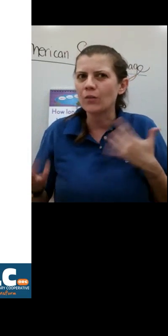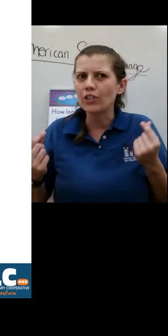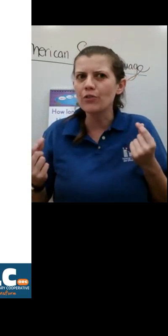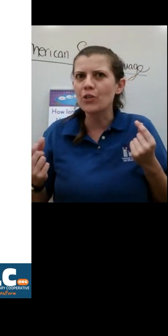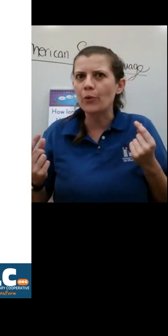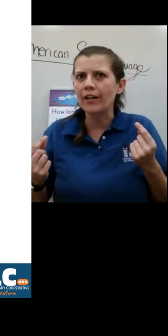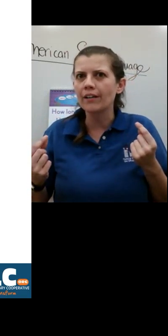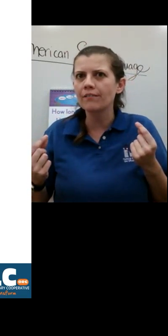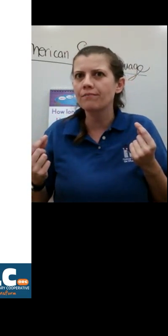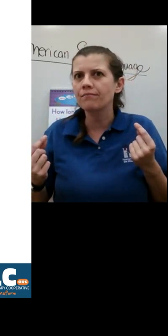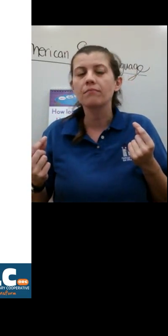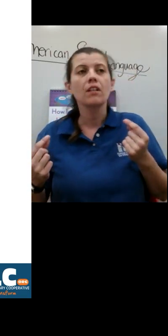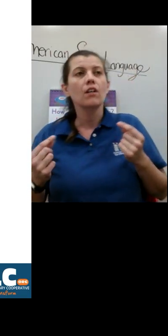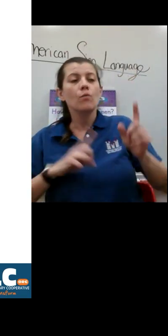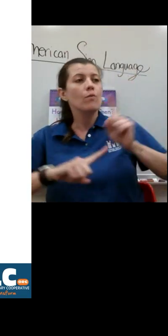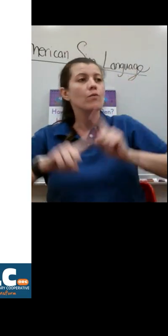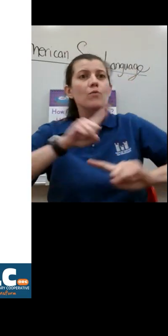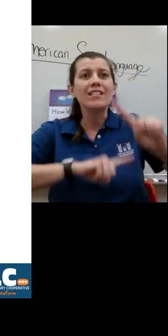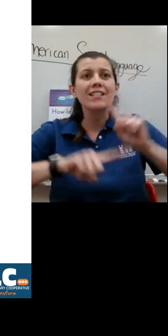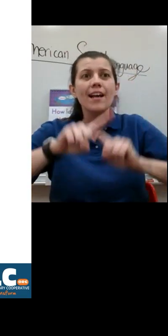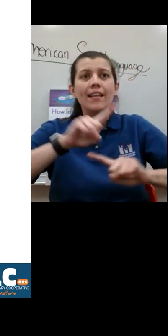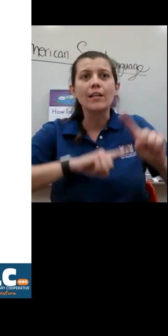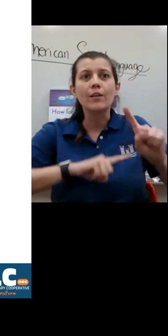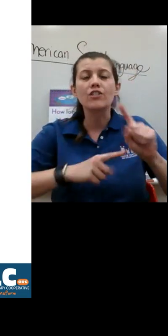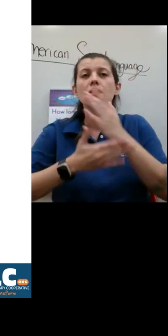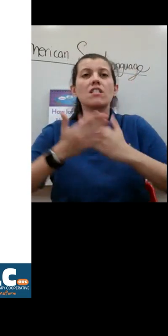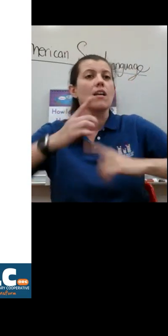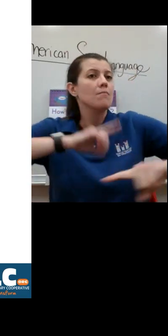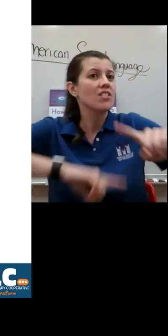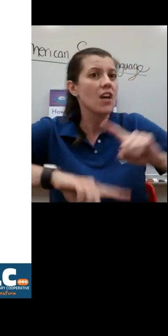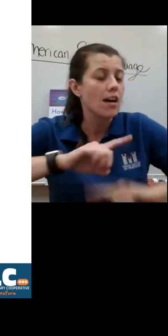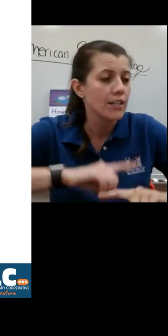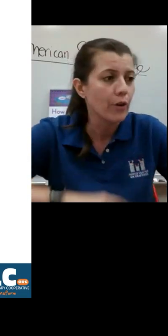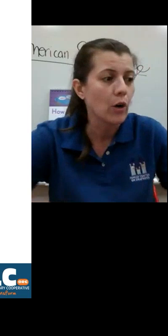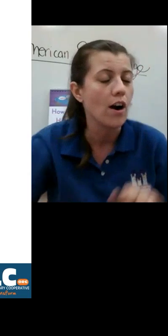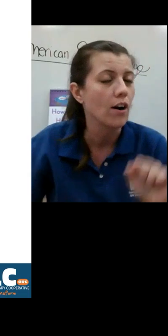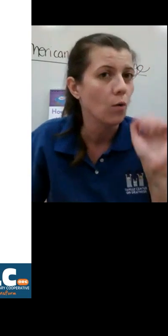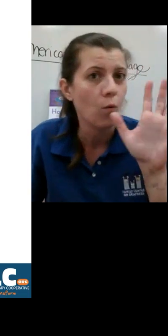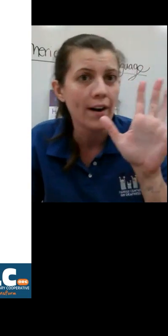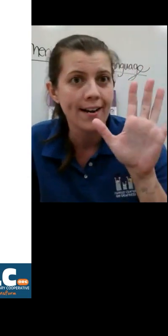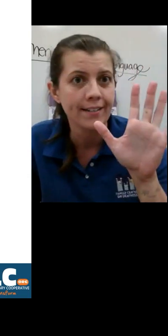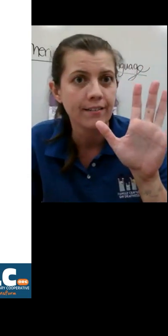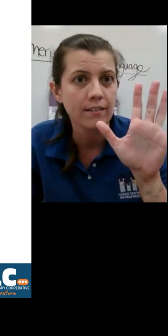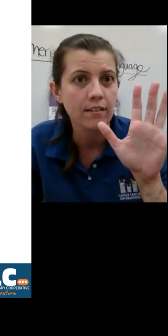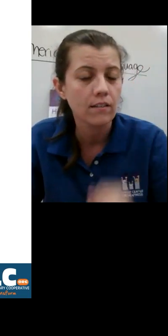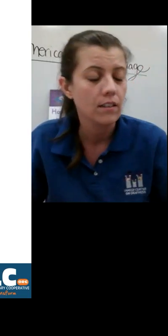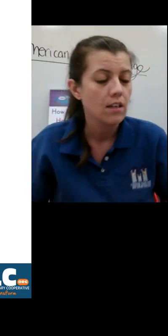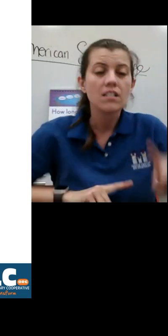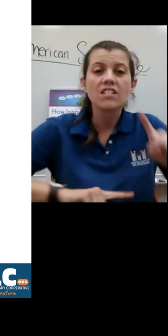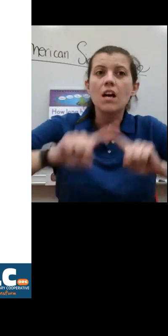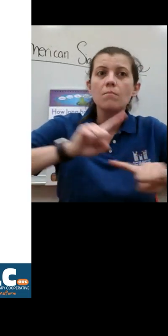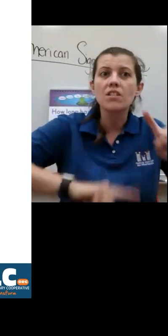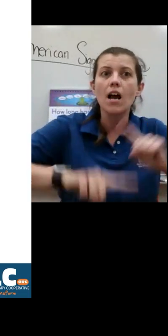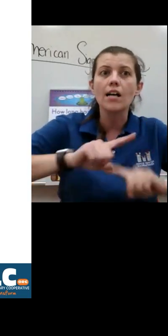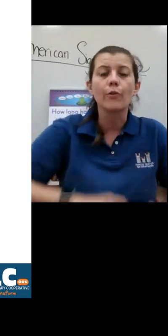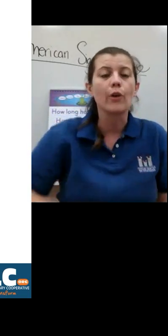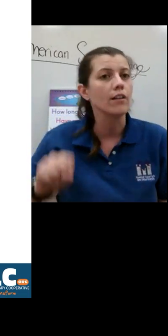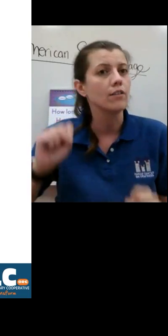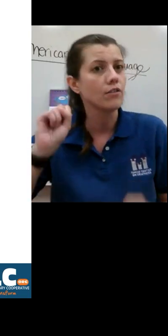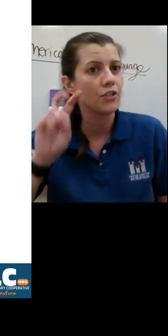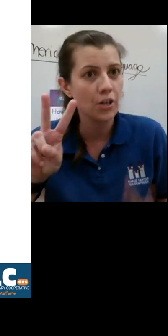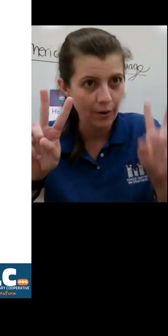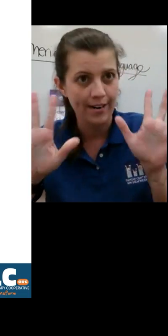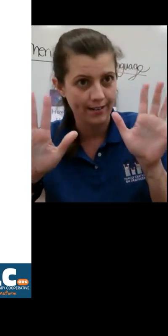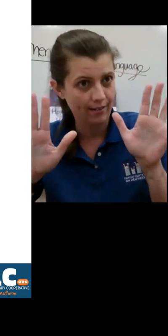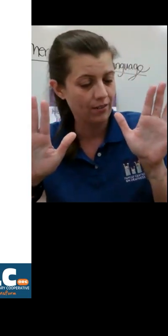How did that feel when you were doing it? You were doing sign language. Some signs require one hand. Some